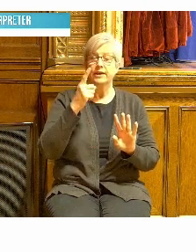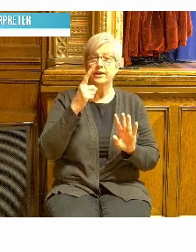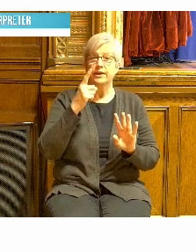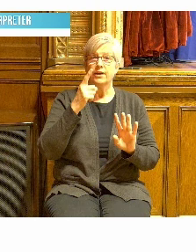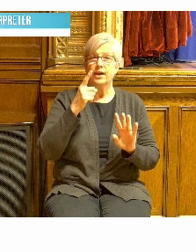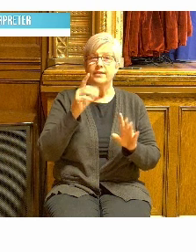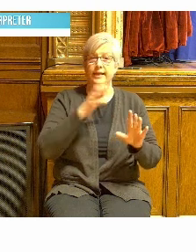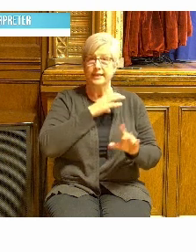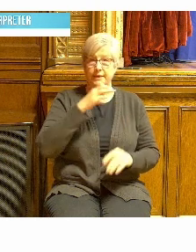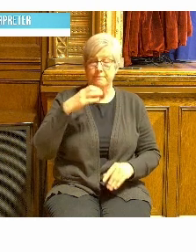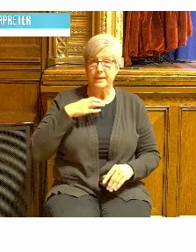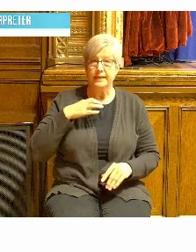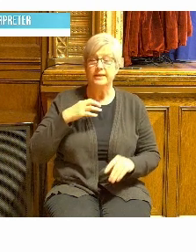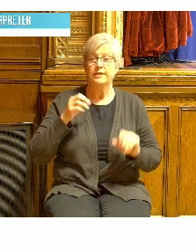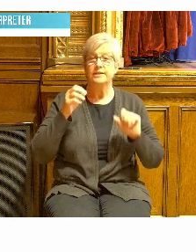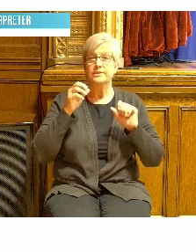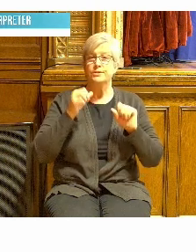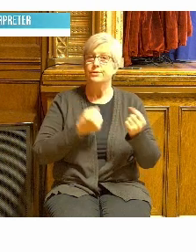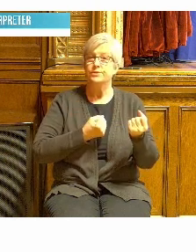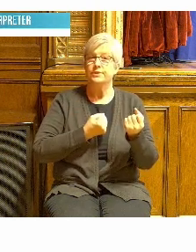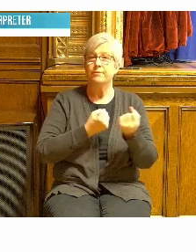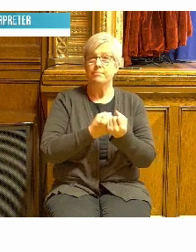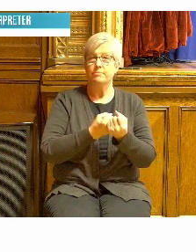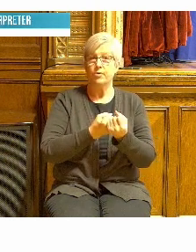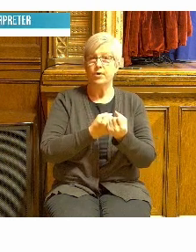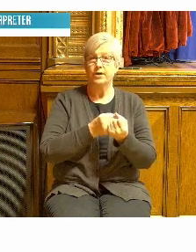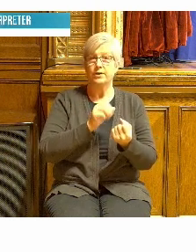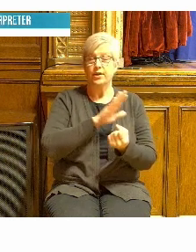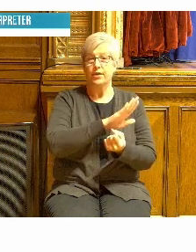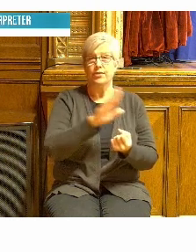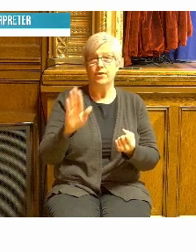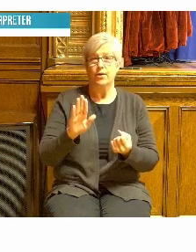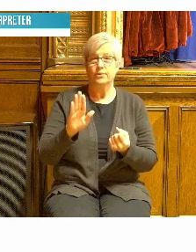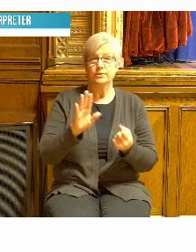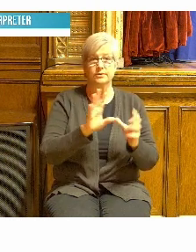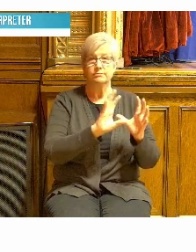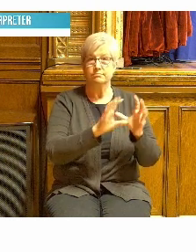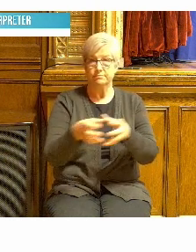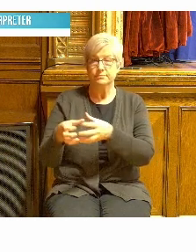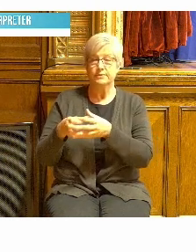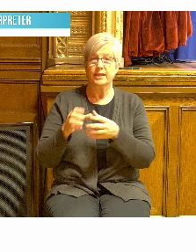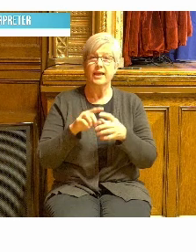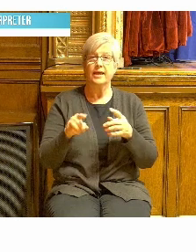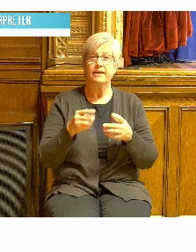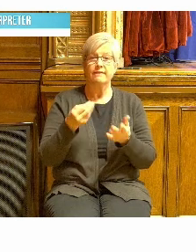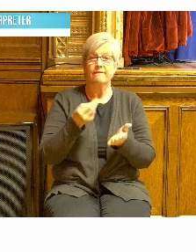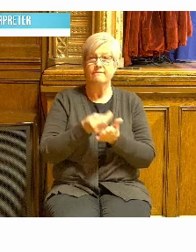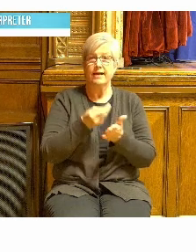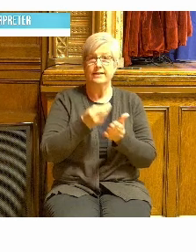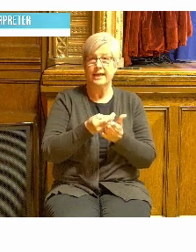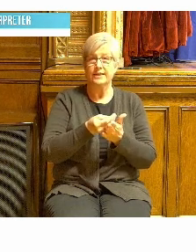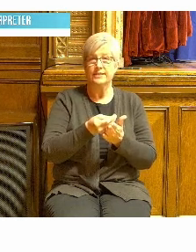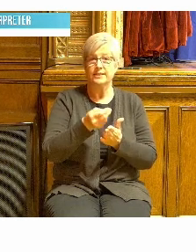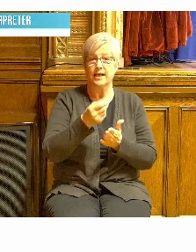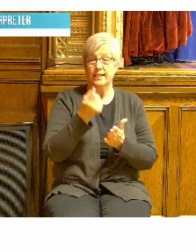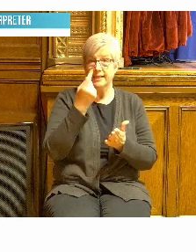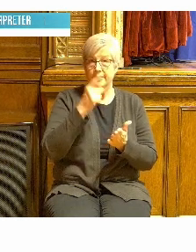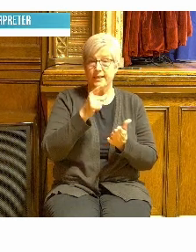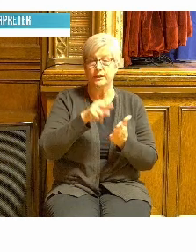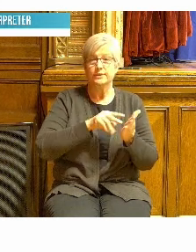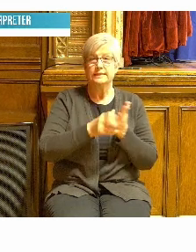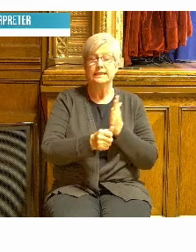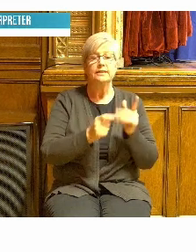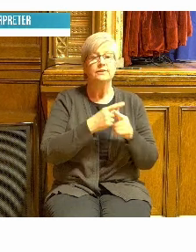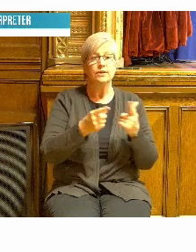reparations committee to be able to support those entities, and financial literacy. So there's